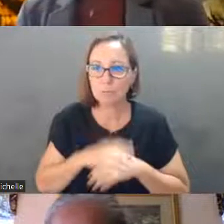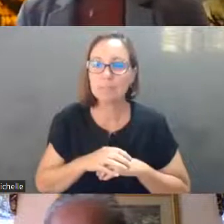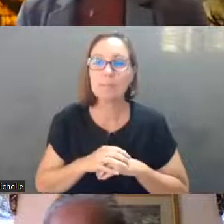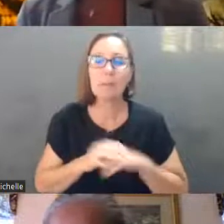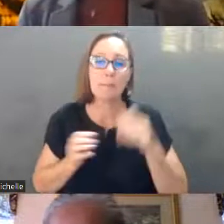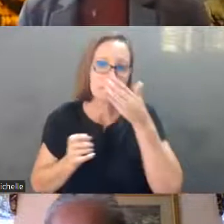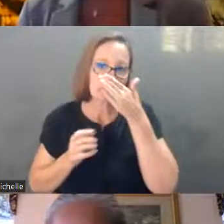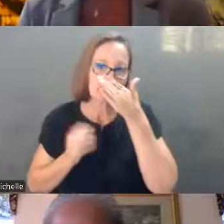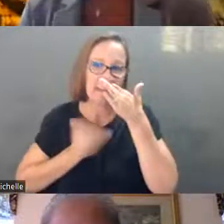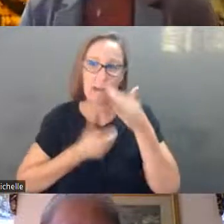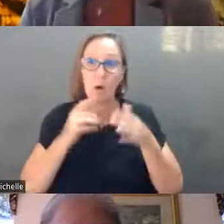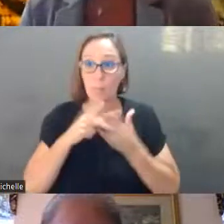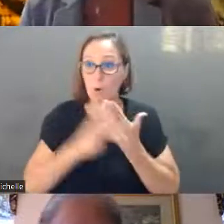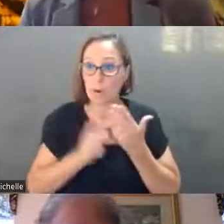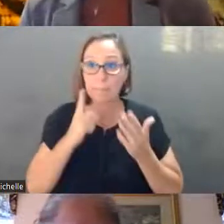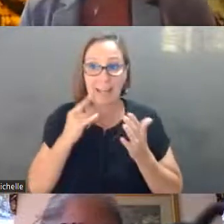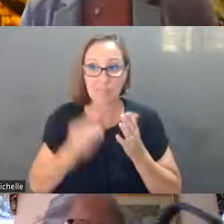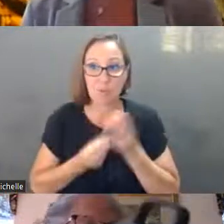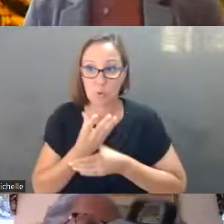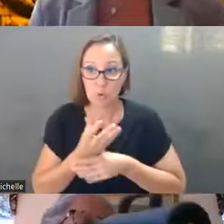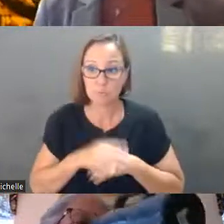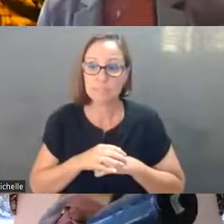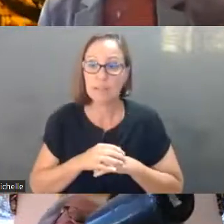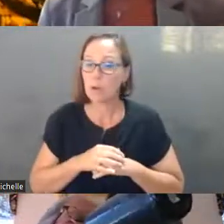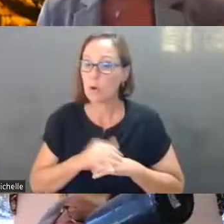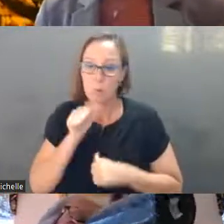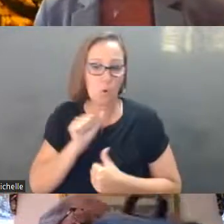program, CalGROWS, it will not address